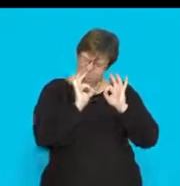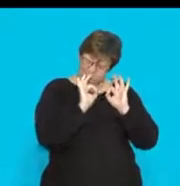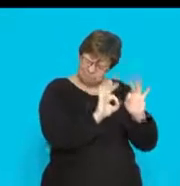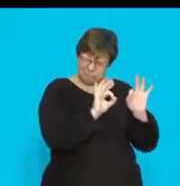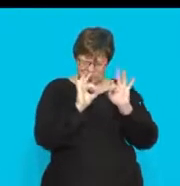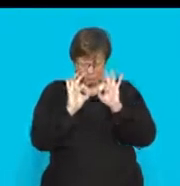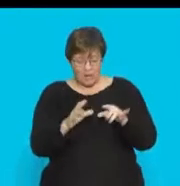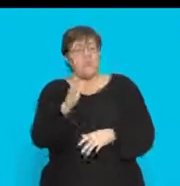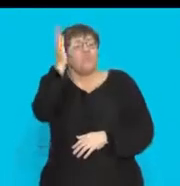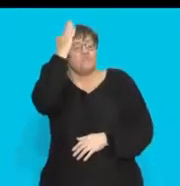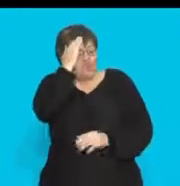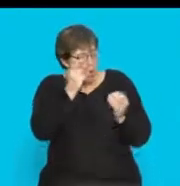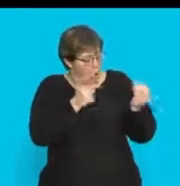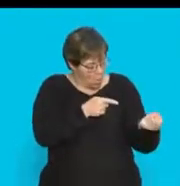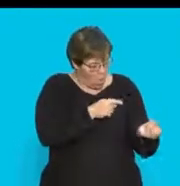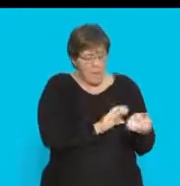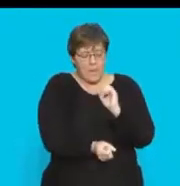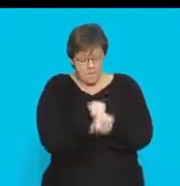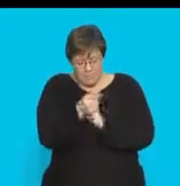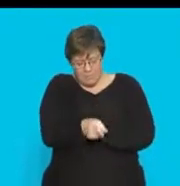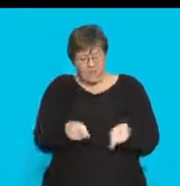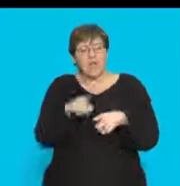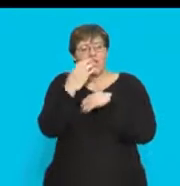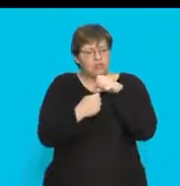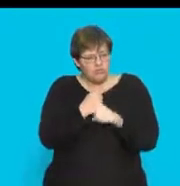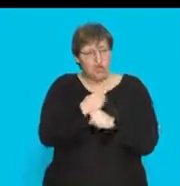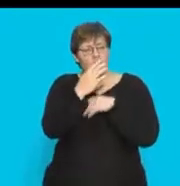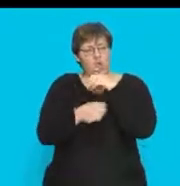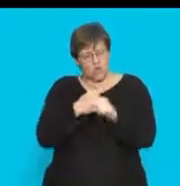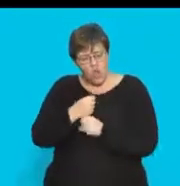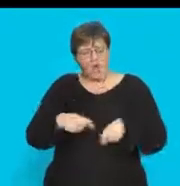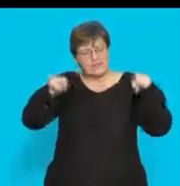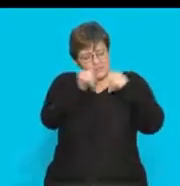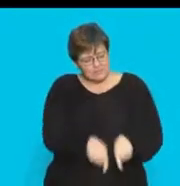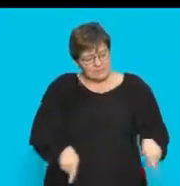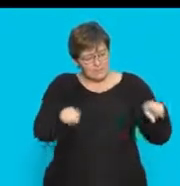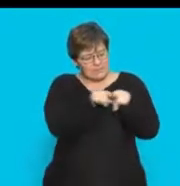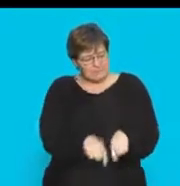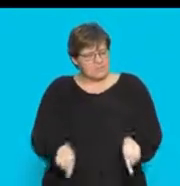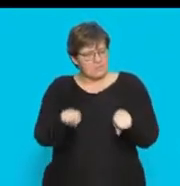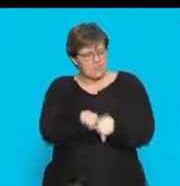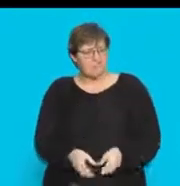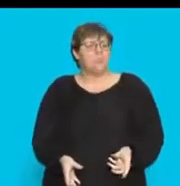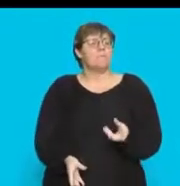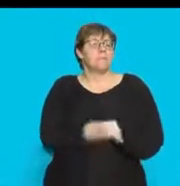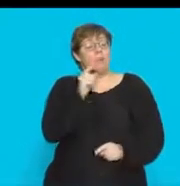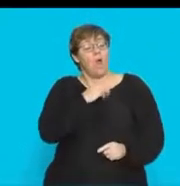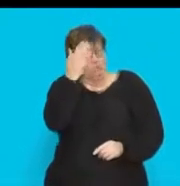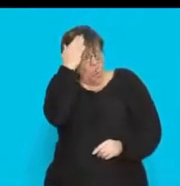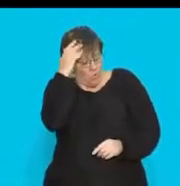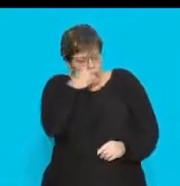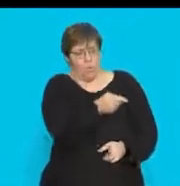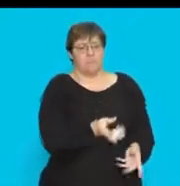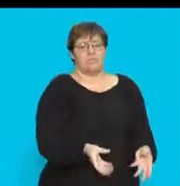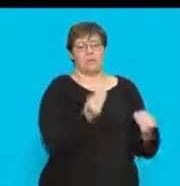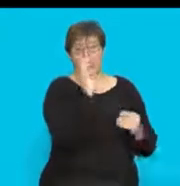means I know what I'm getting year after year after year. So remember, it's all about this